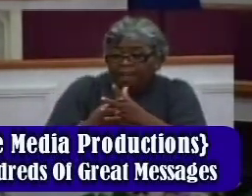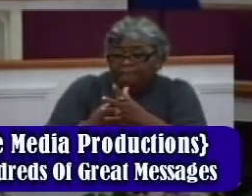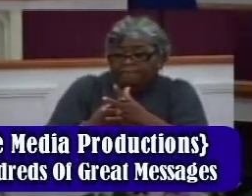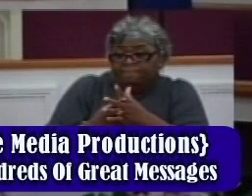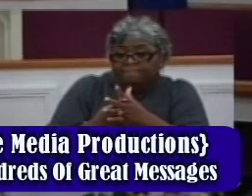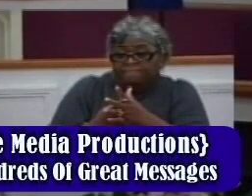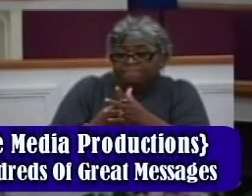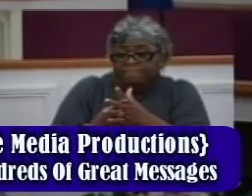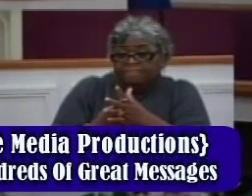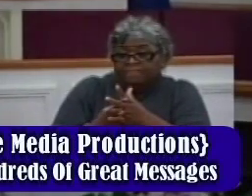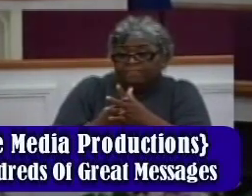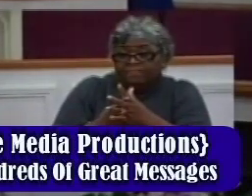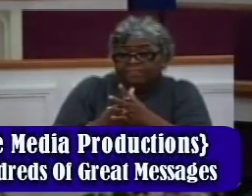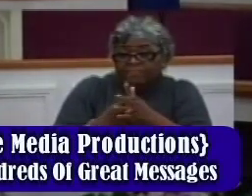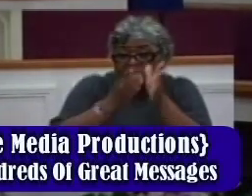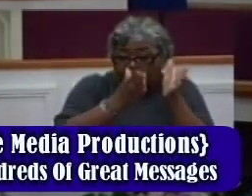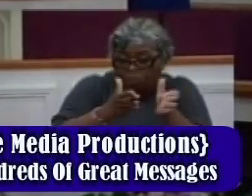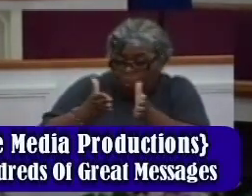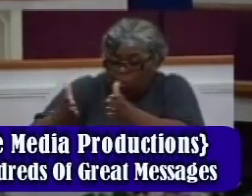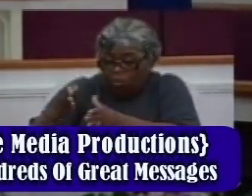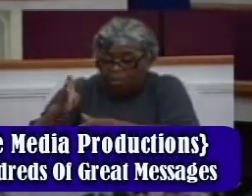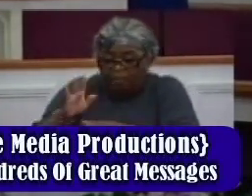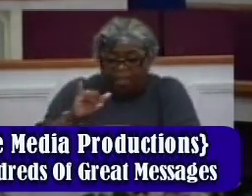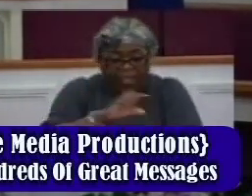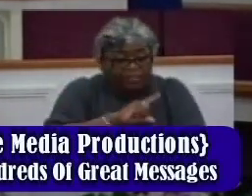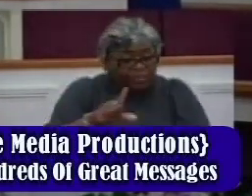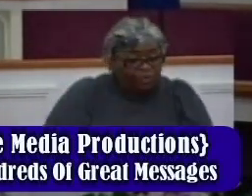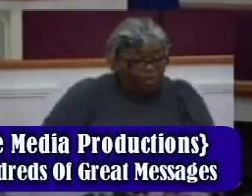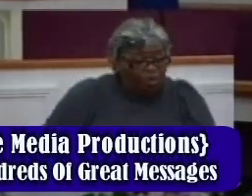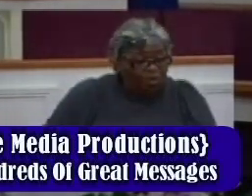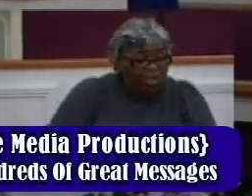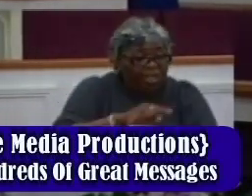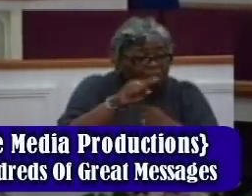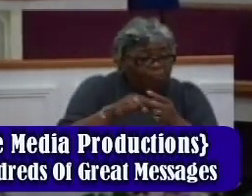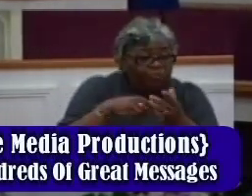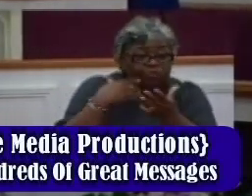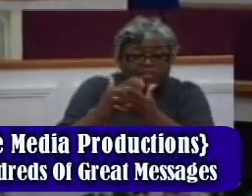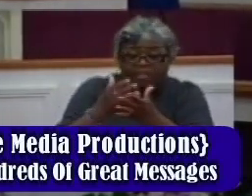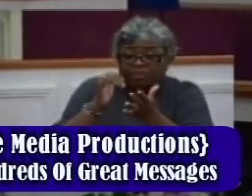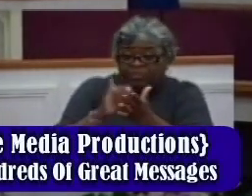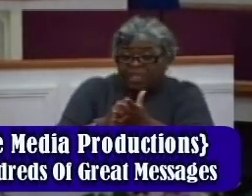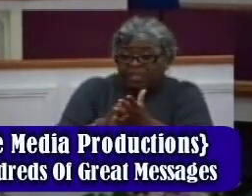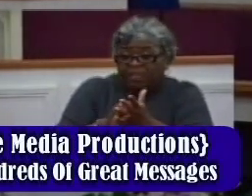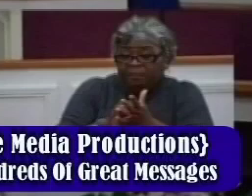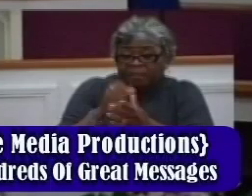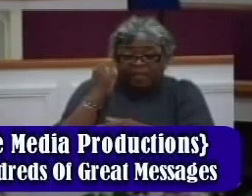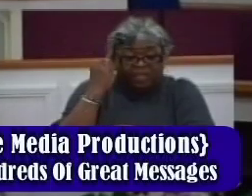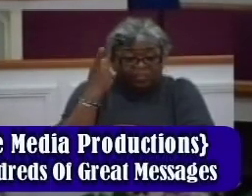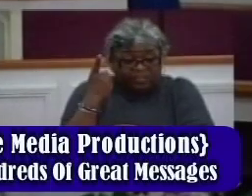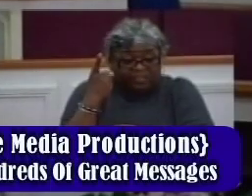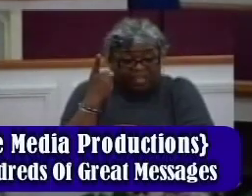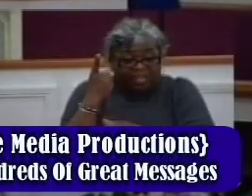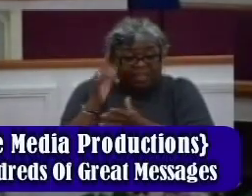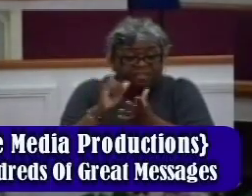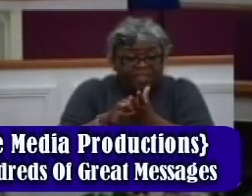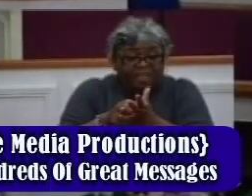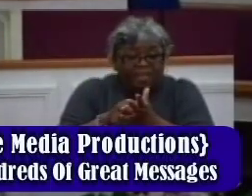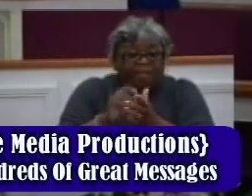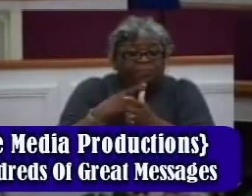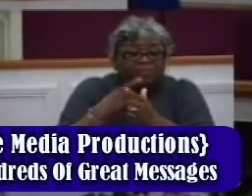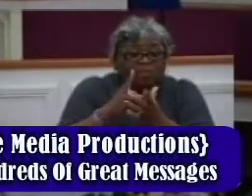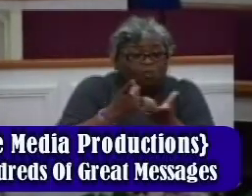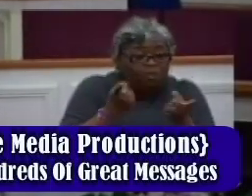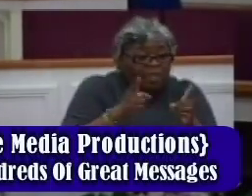the Lord. Oh my God. And when you get that concept and you understand that, then